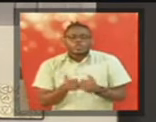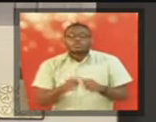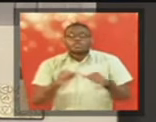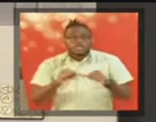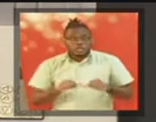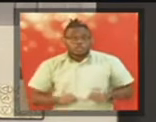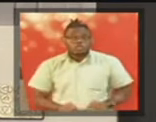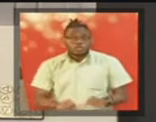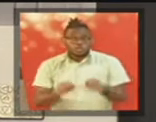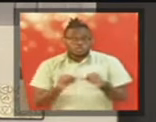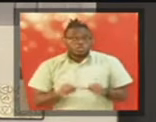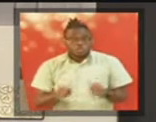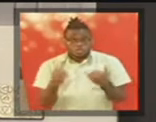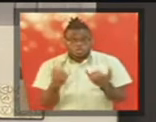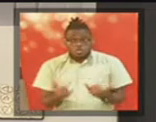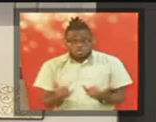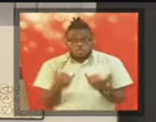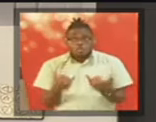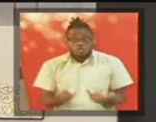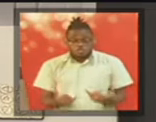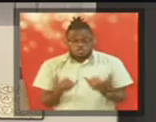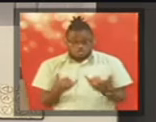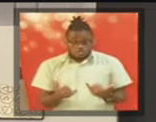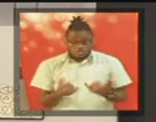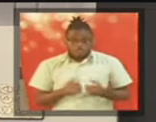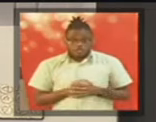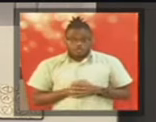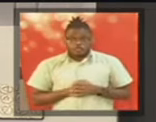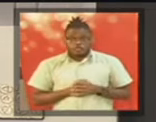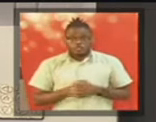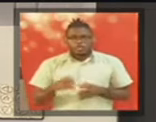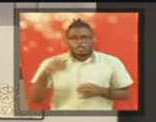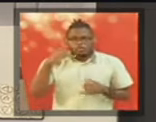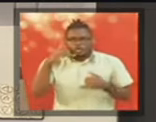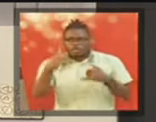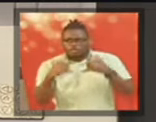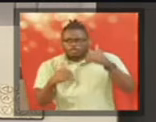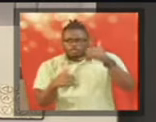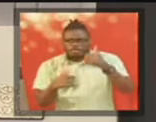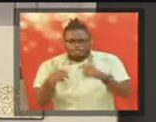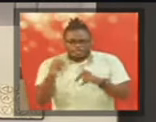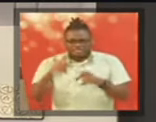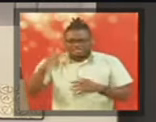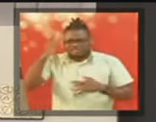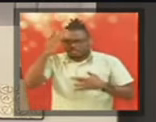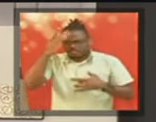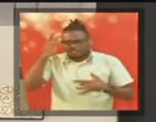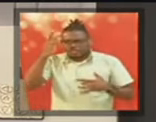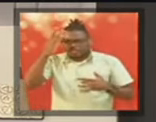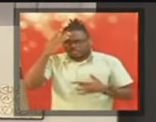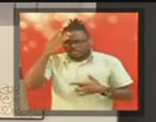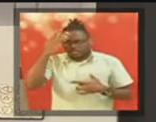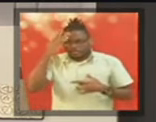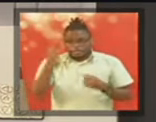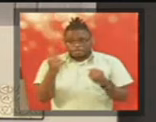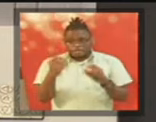of our constant telemedicine, and of course we have lots of support from the Trinidad and Tobago